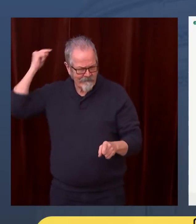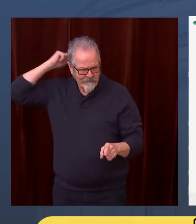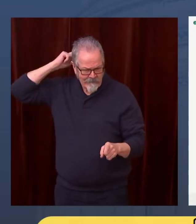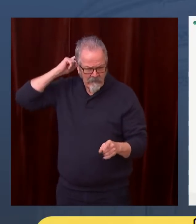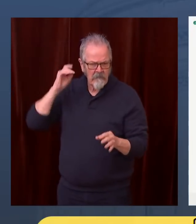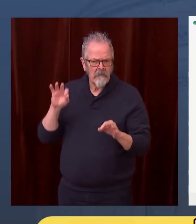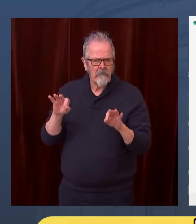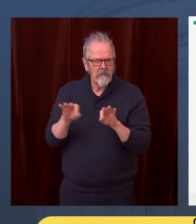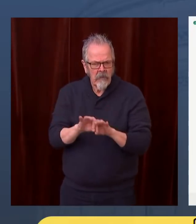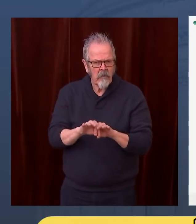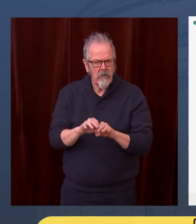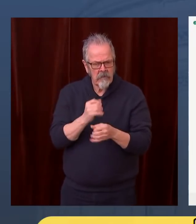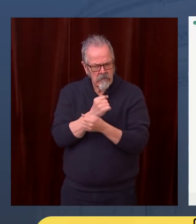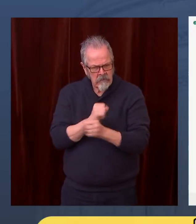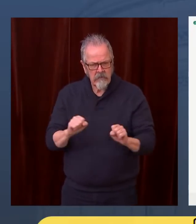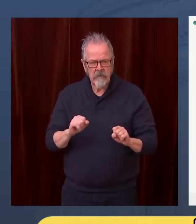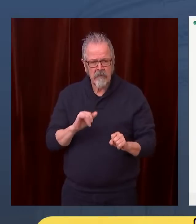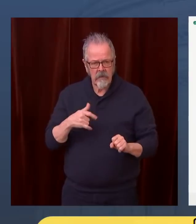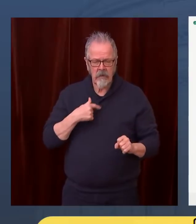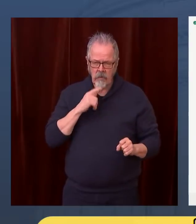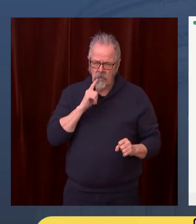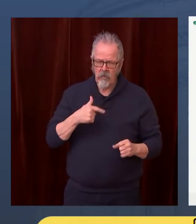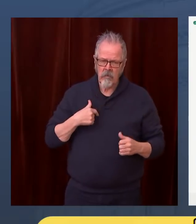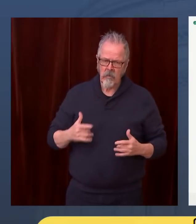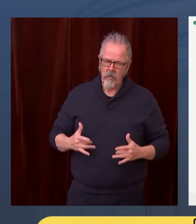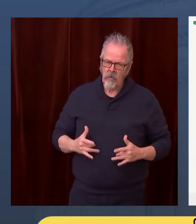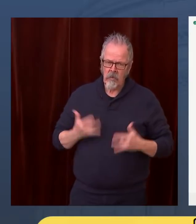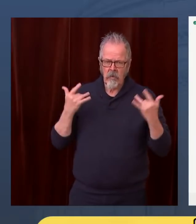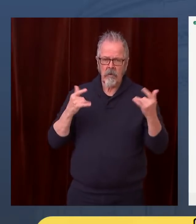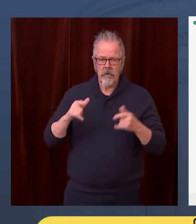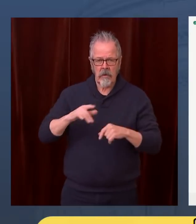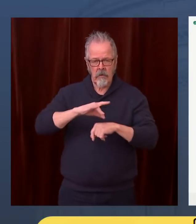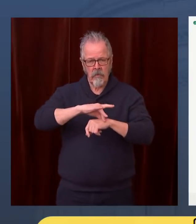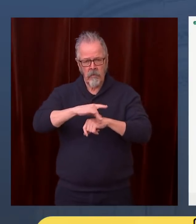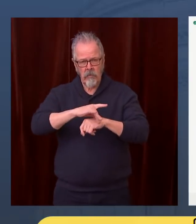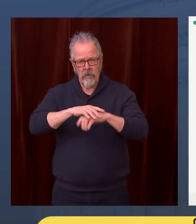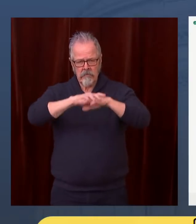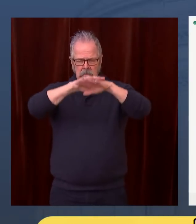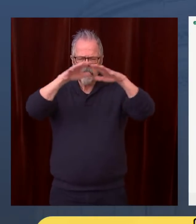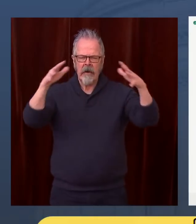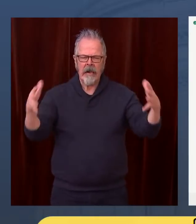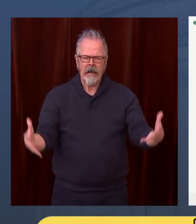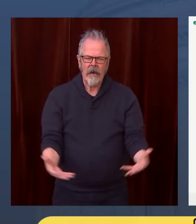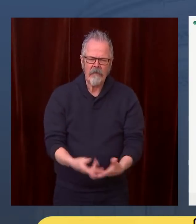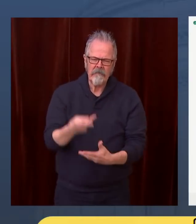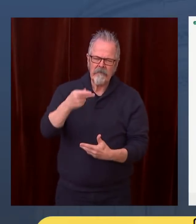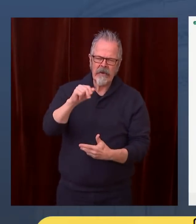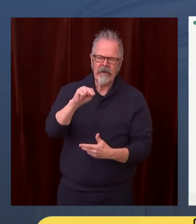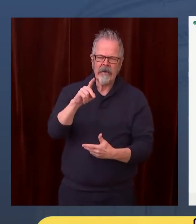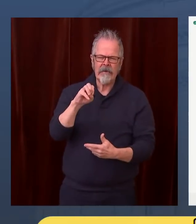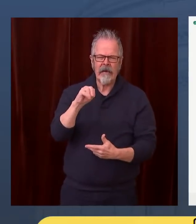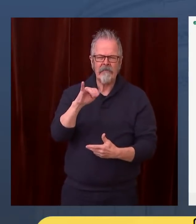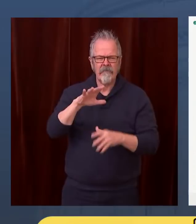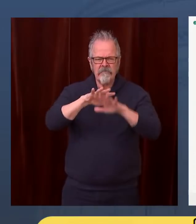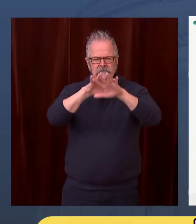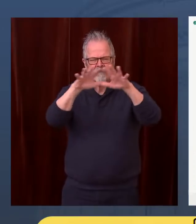end of a complicated virus that's global. It means we get a little bit more flexibility now to take that next step. We'll do it effectively